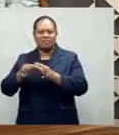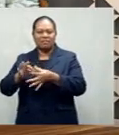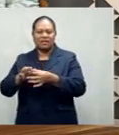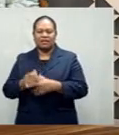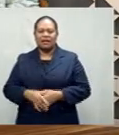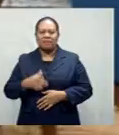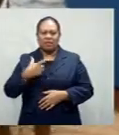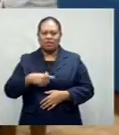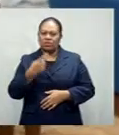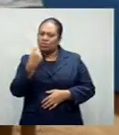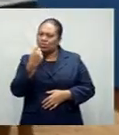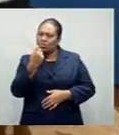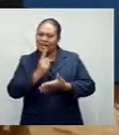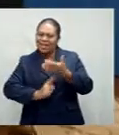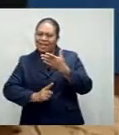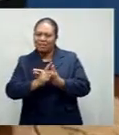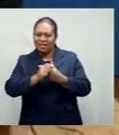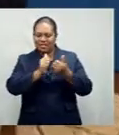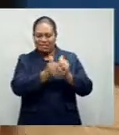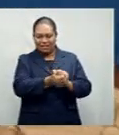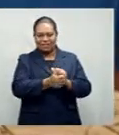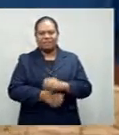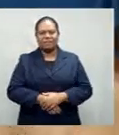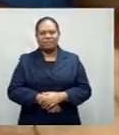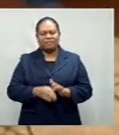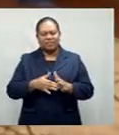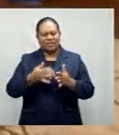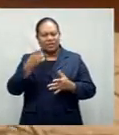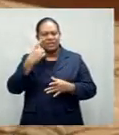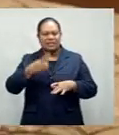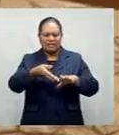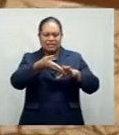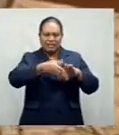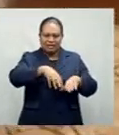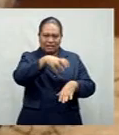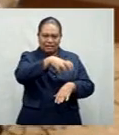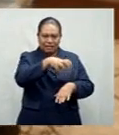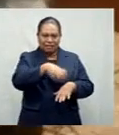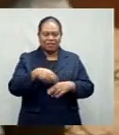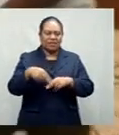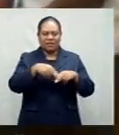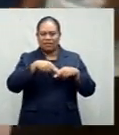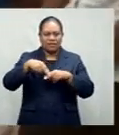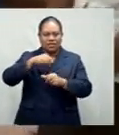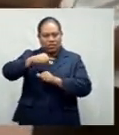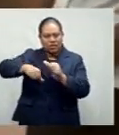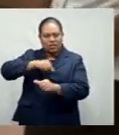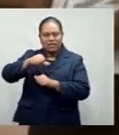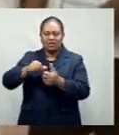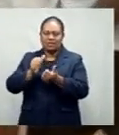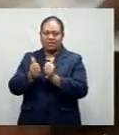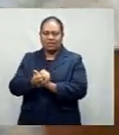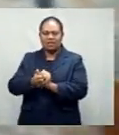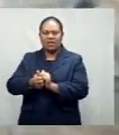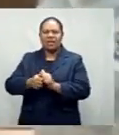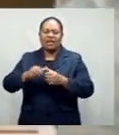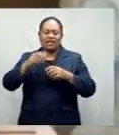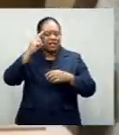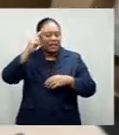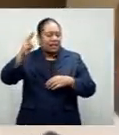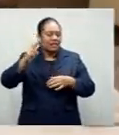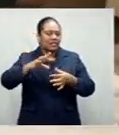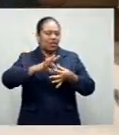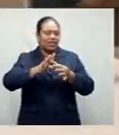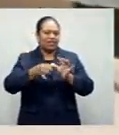dates draw closer. While the team is currently in pre-camp in Oita City, Fiji Association of Sports and National Olympics Committee